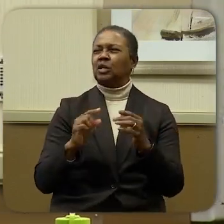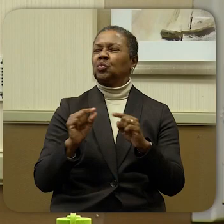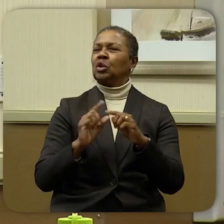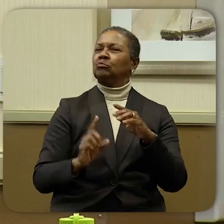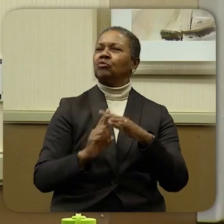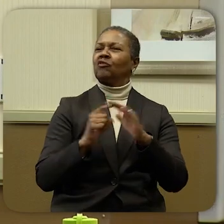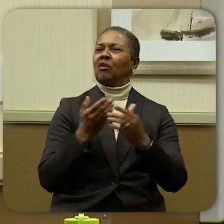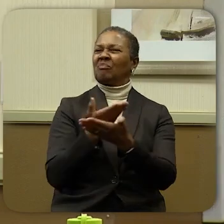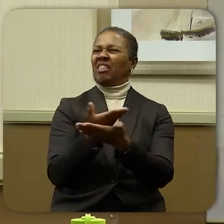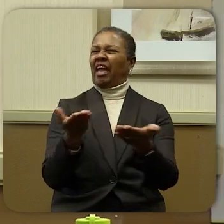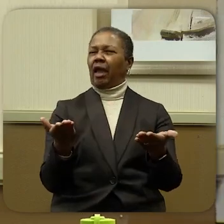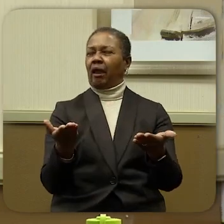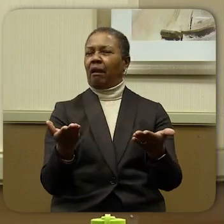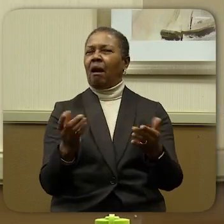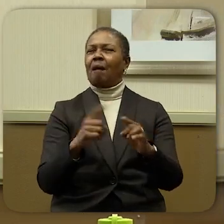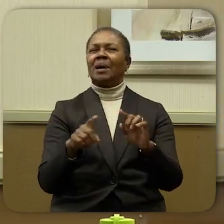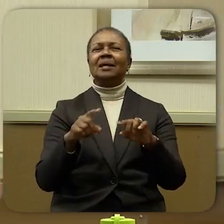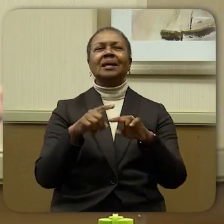really depends within